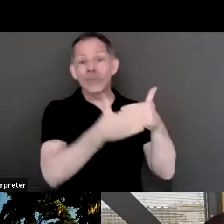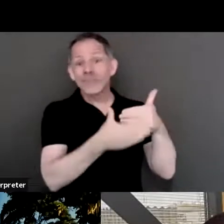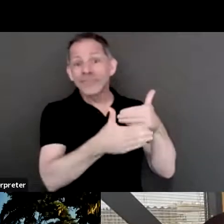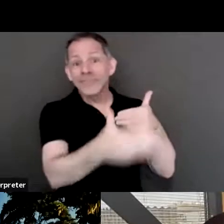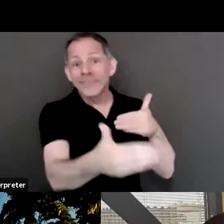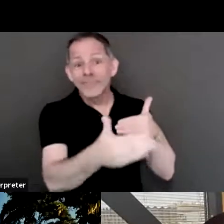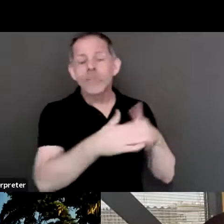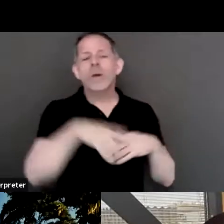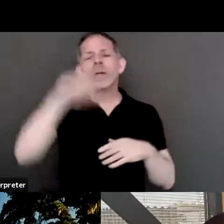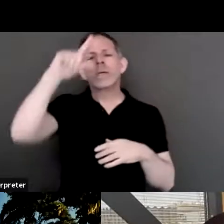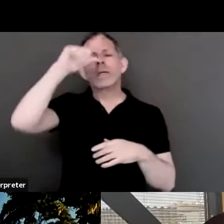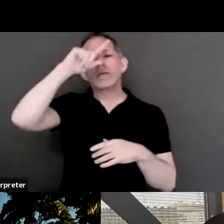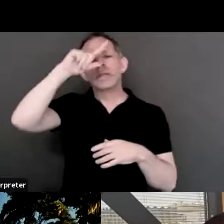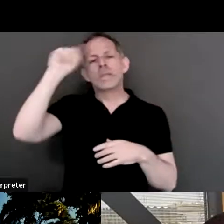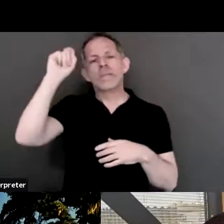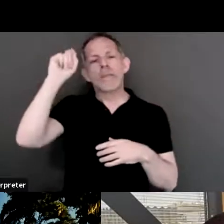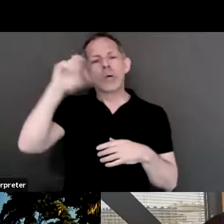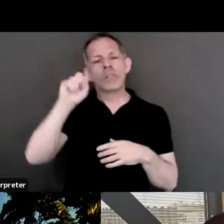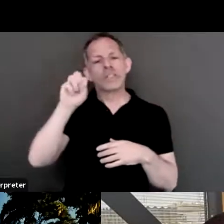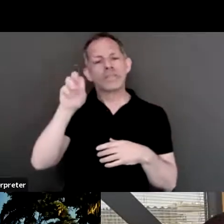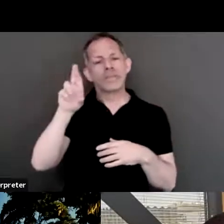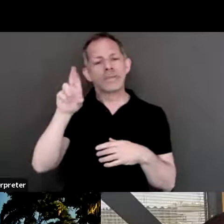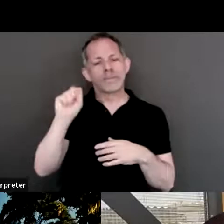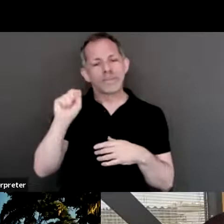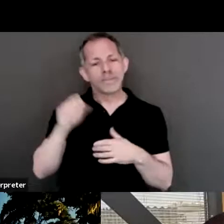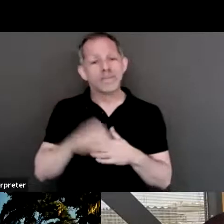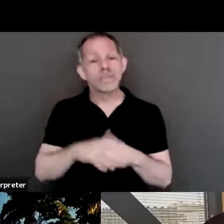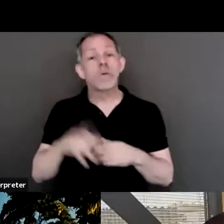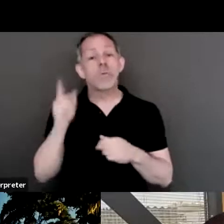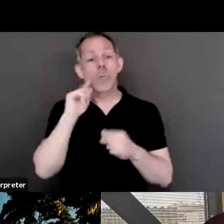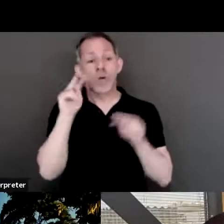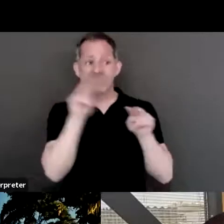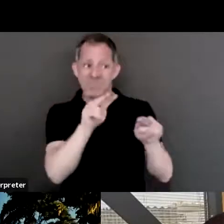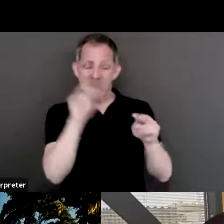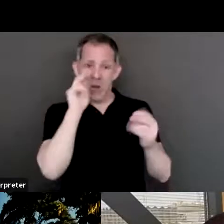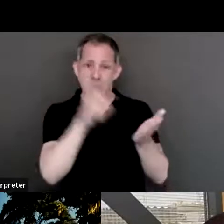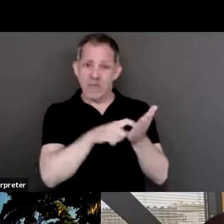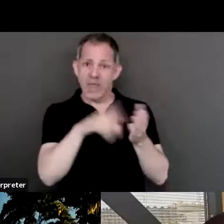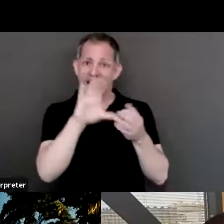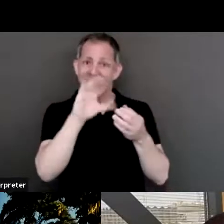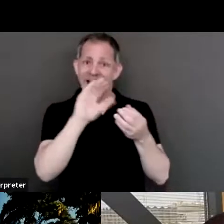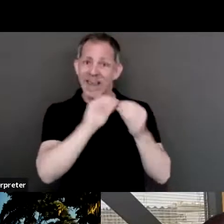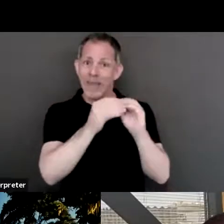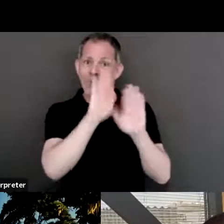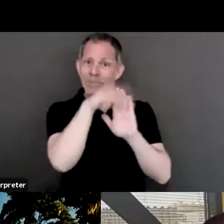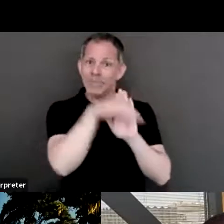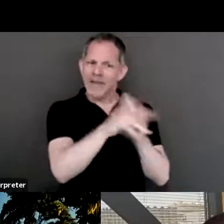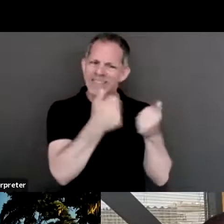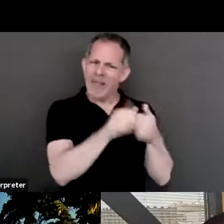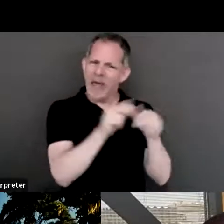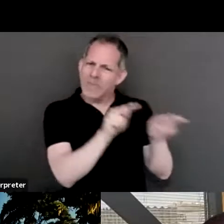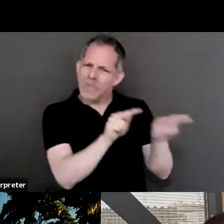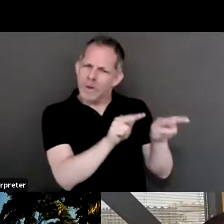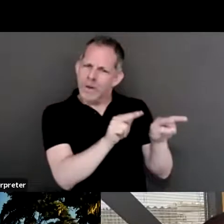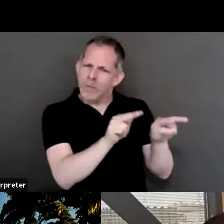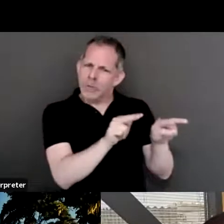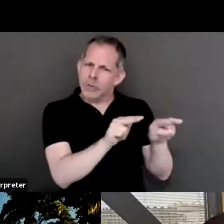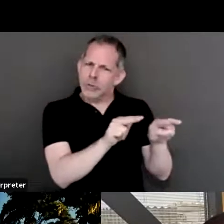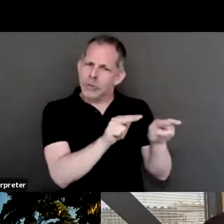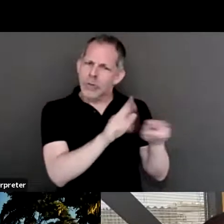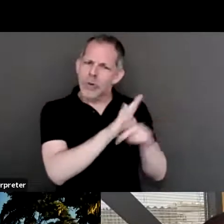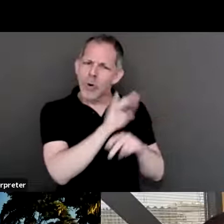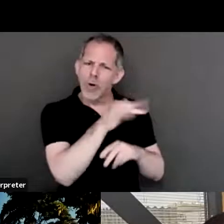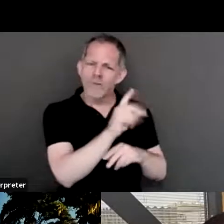tailing off a bit, still a need for vigilance, but with that happening, the opioid MAC group will continue.